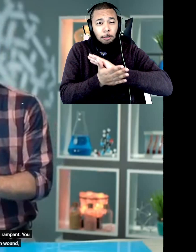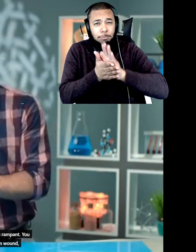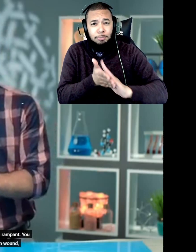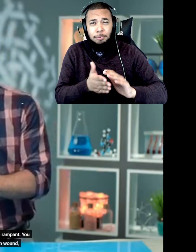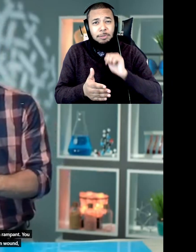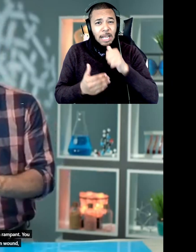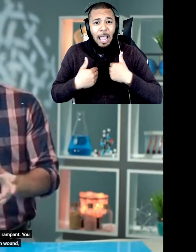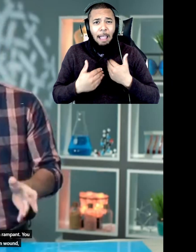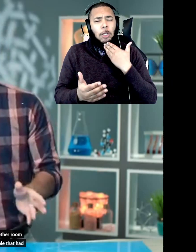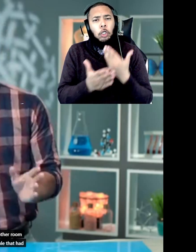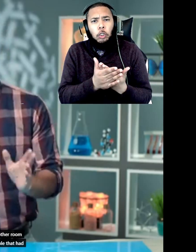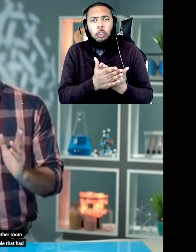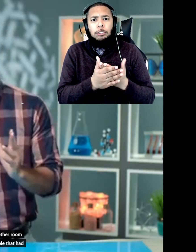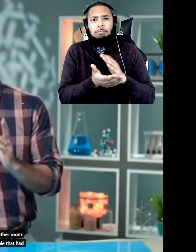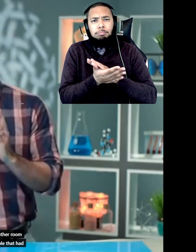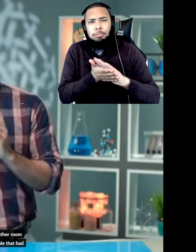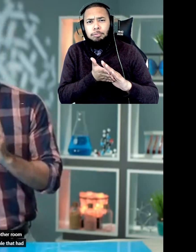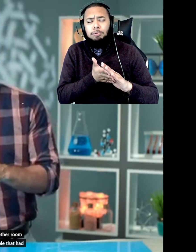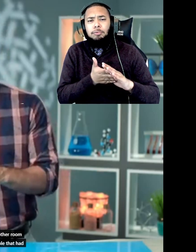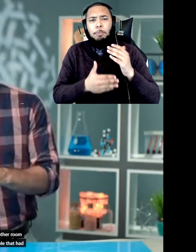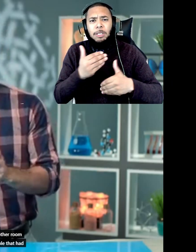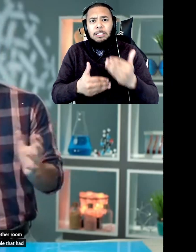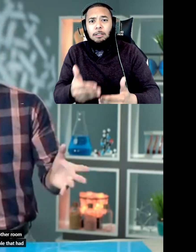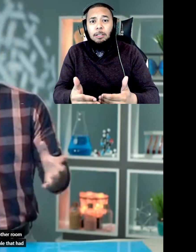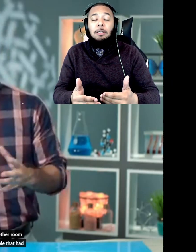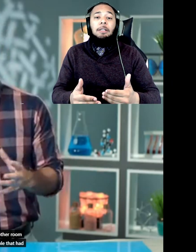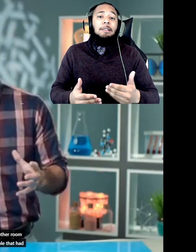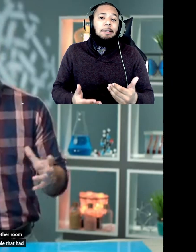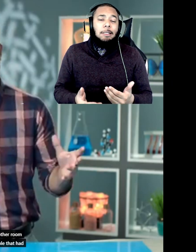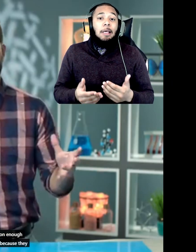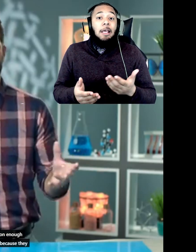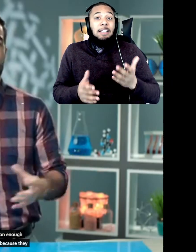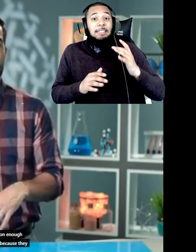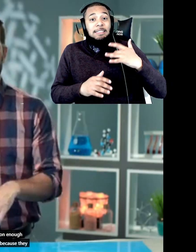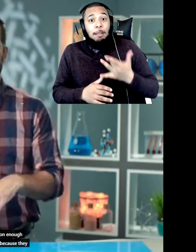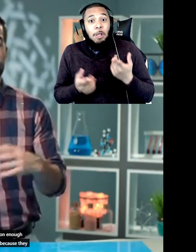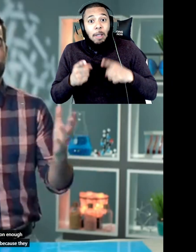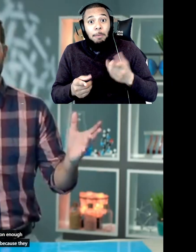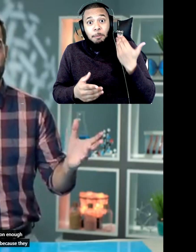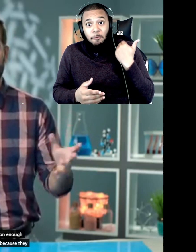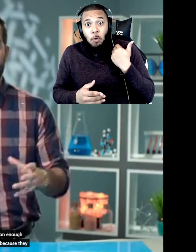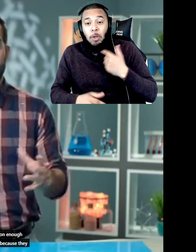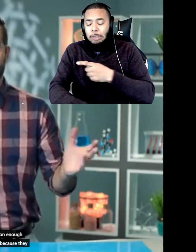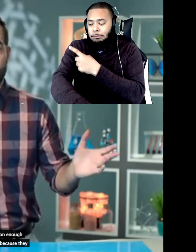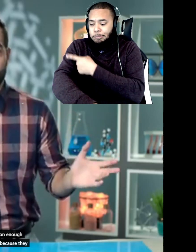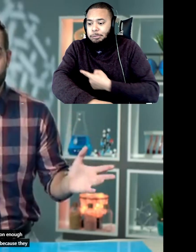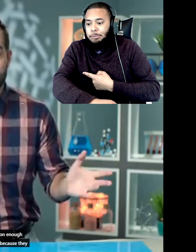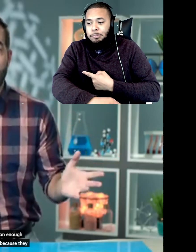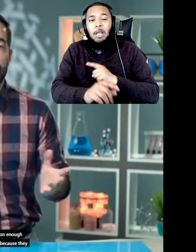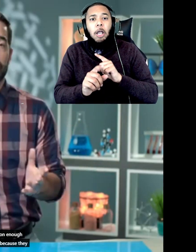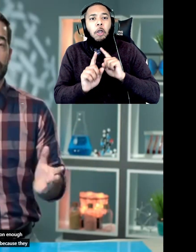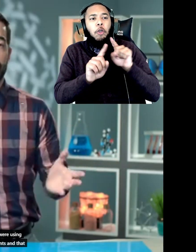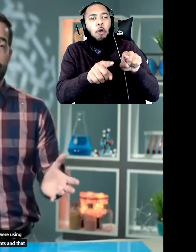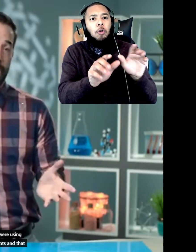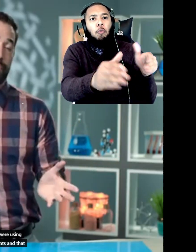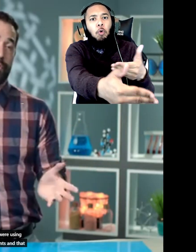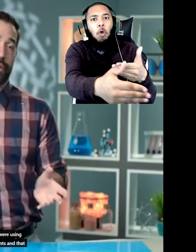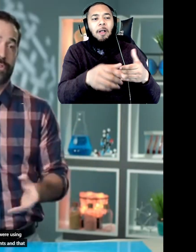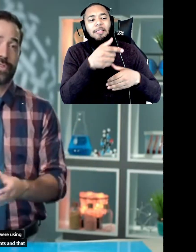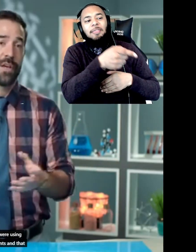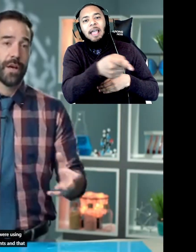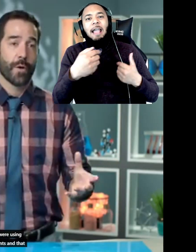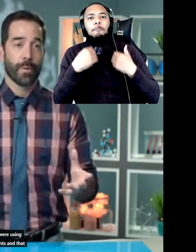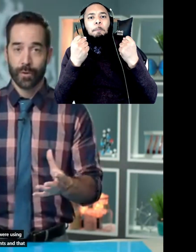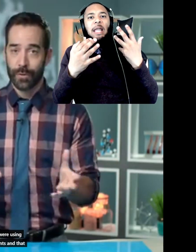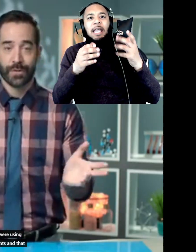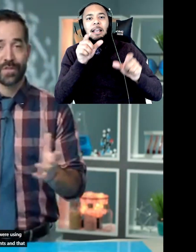go in with an open wound, they would put you in another room with a bunch of other people that had open wounds, and then soon enough everybody in the room died because they had staph